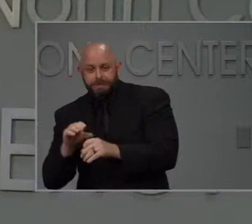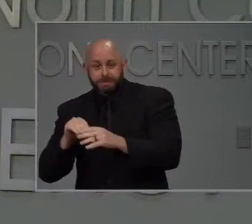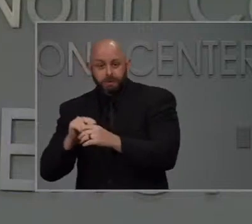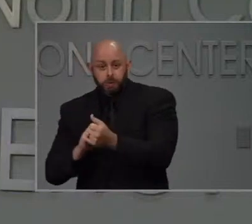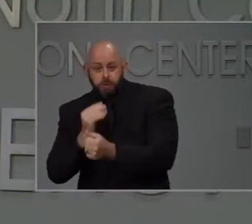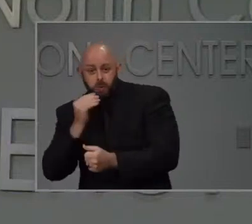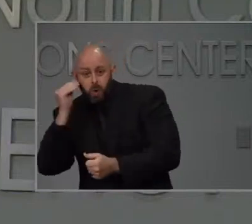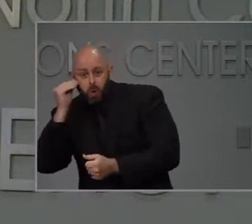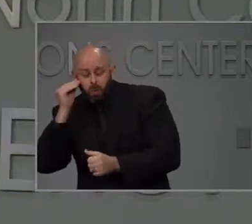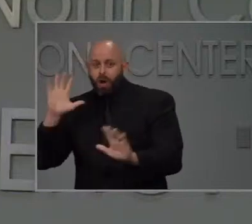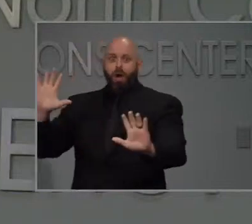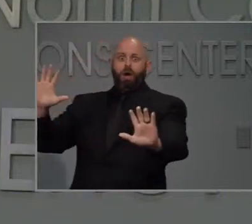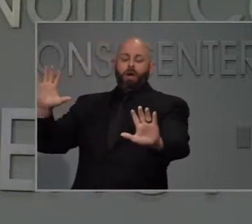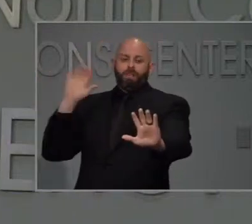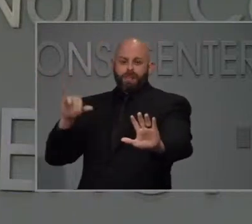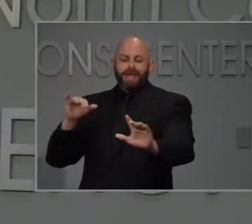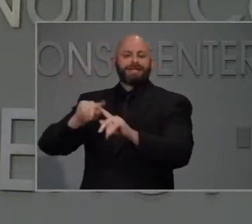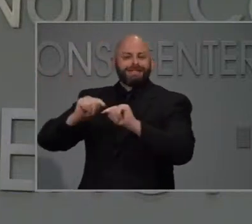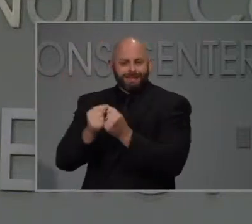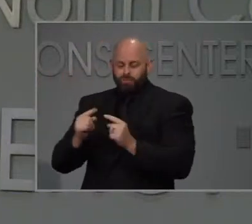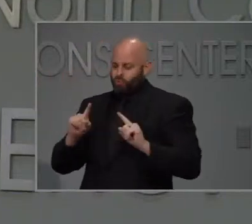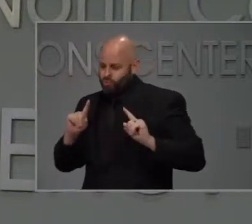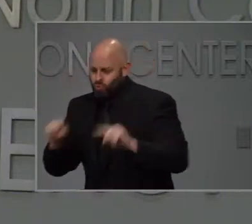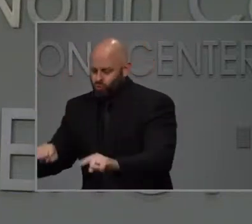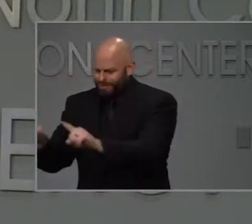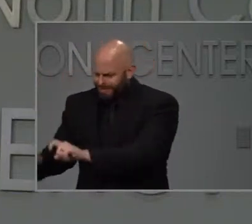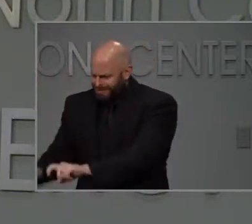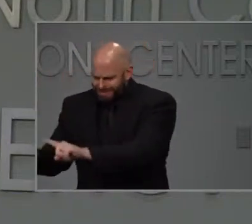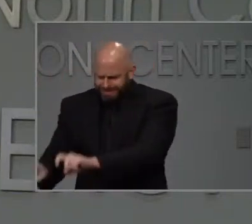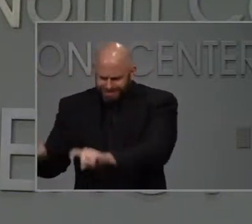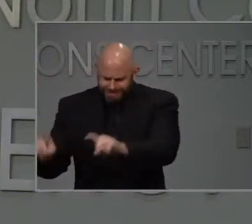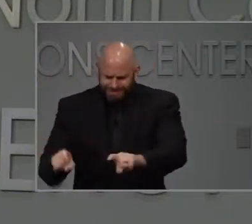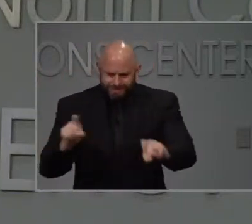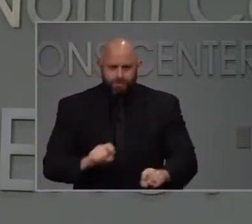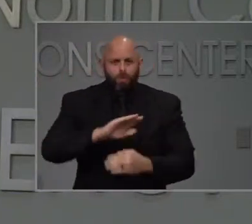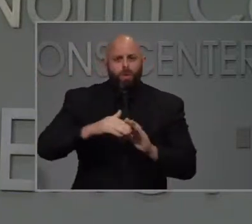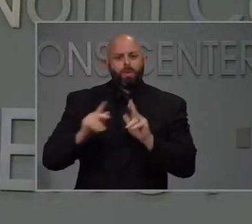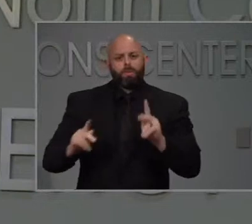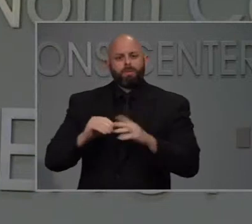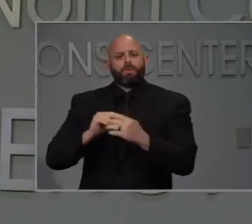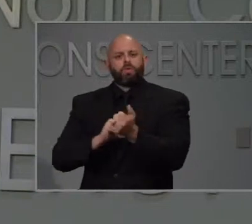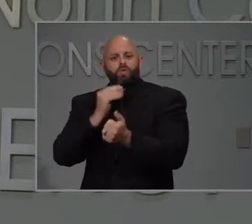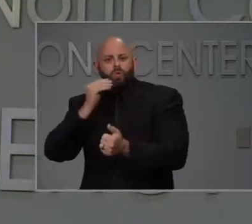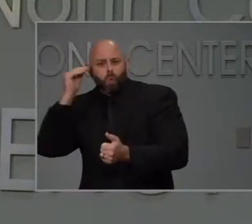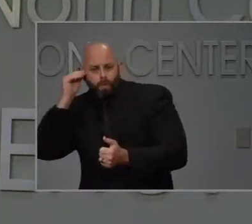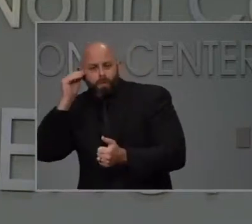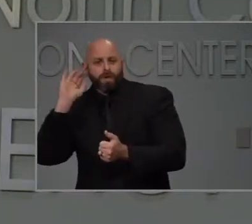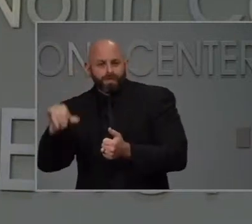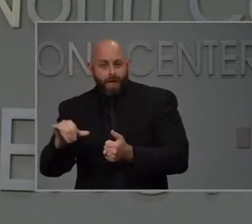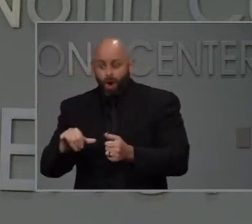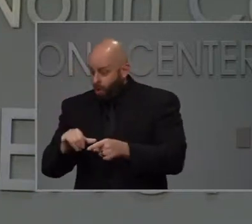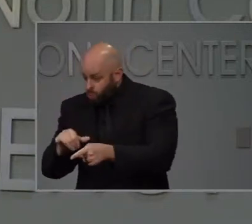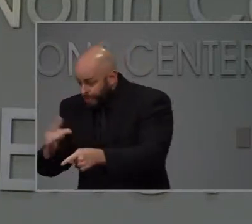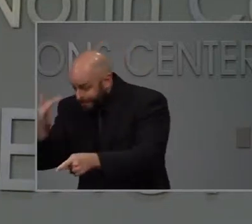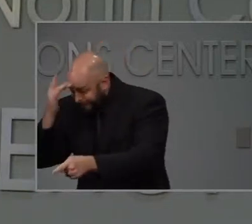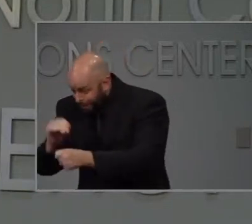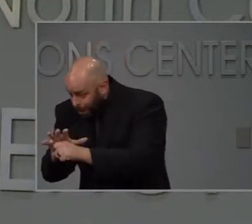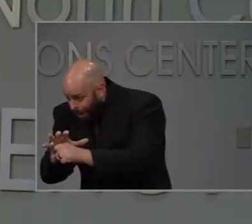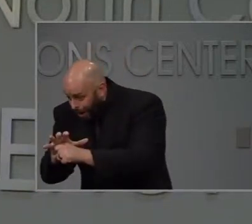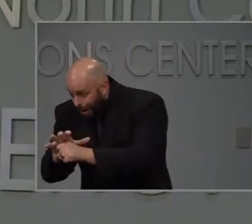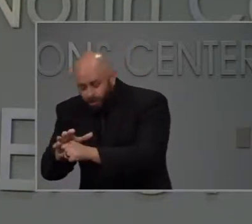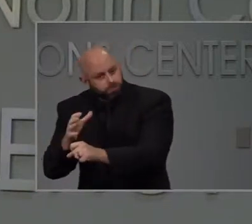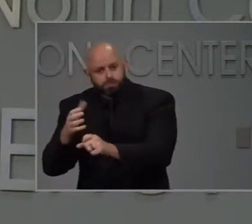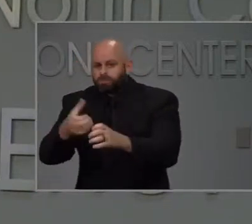coming in to work together to test everyone in that facility and isolate people who are